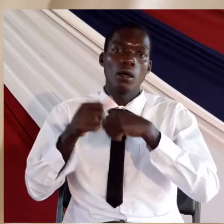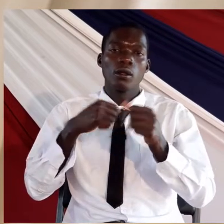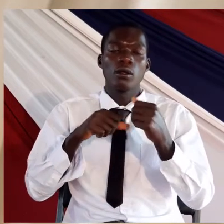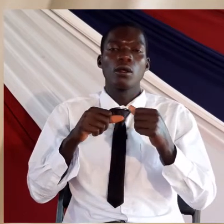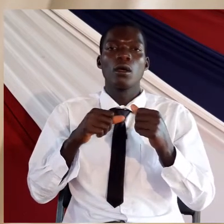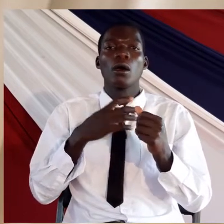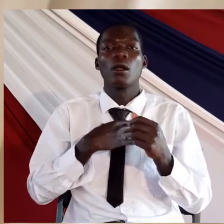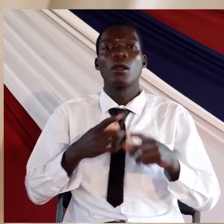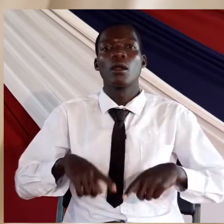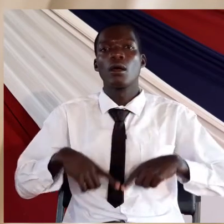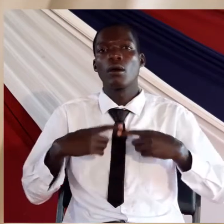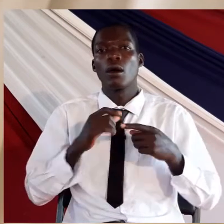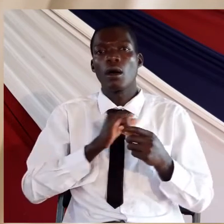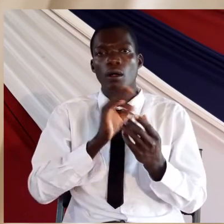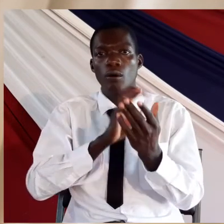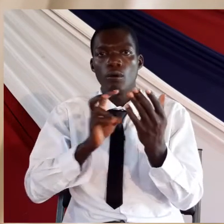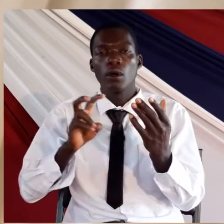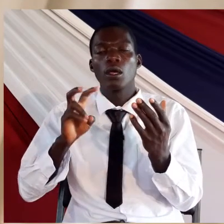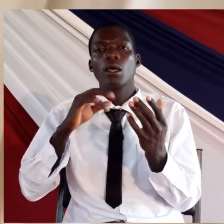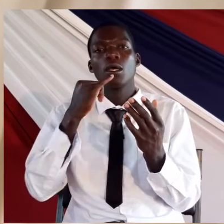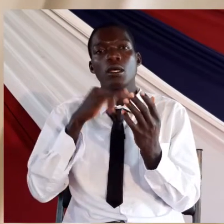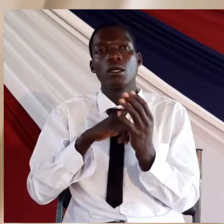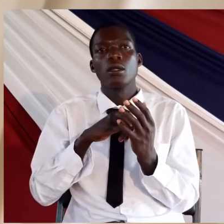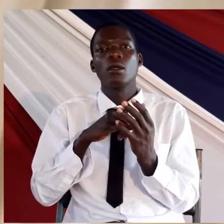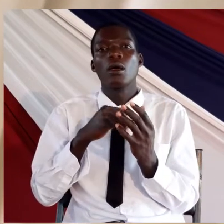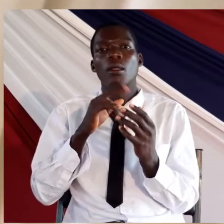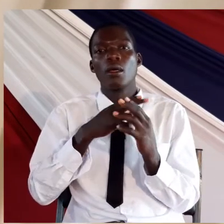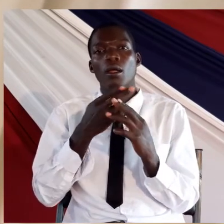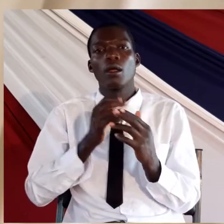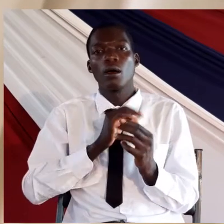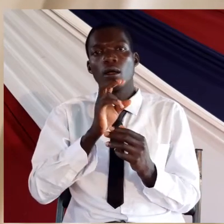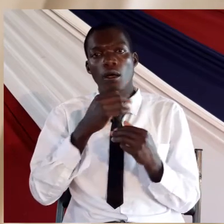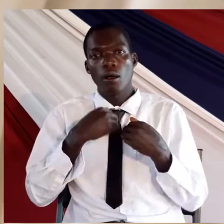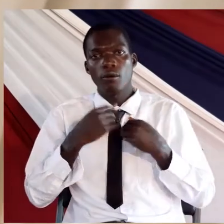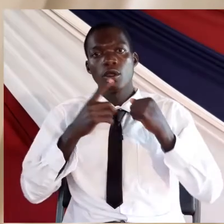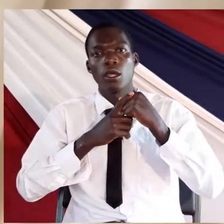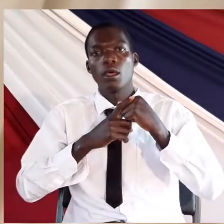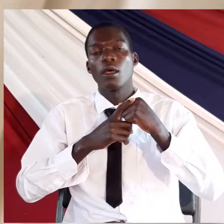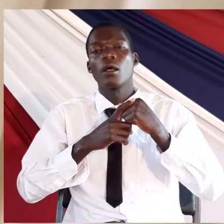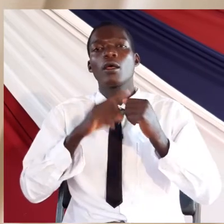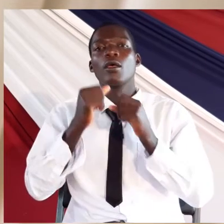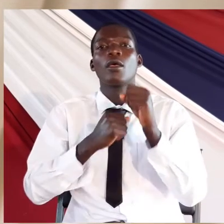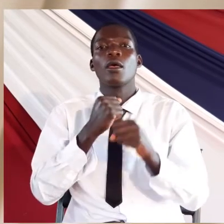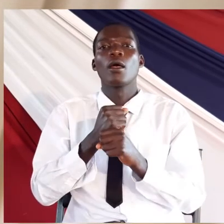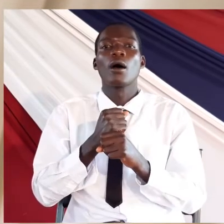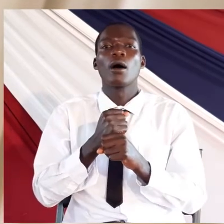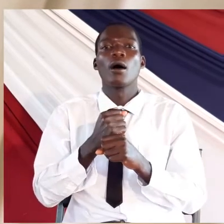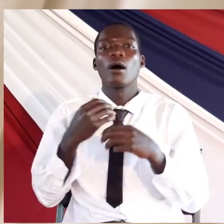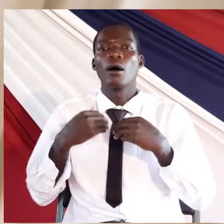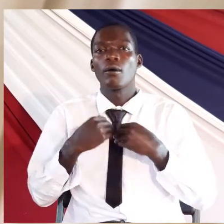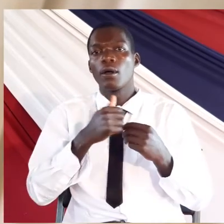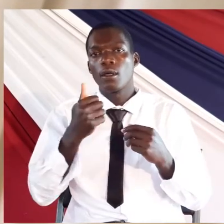and died. Mm-hmm. I would look at his date of birth. Mm-hmm. Then I know he lived 60 years. Yes. So I would count the 60